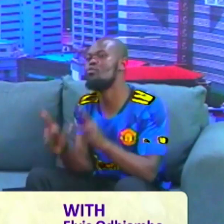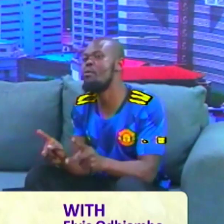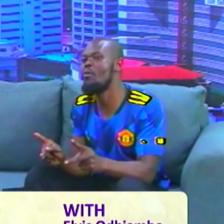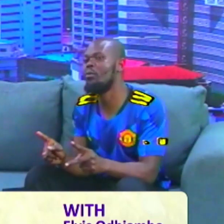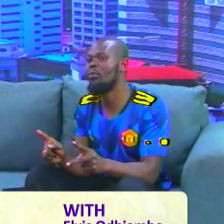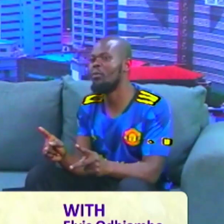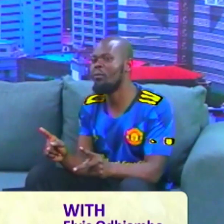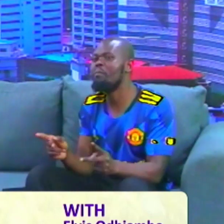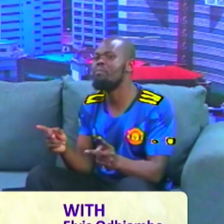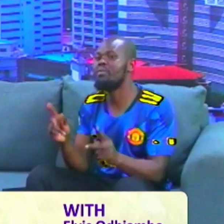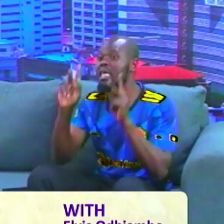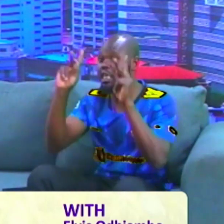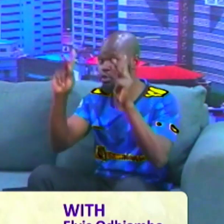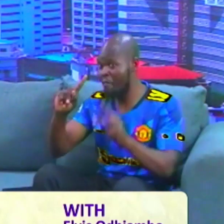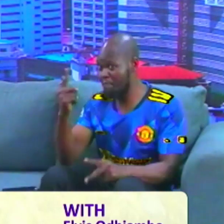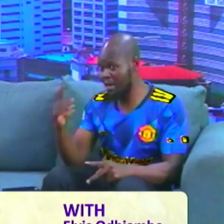But also,